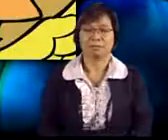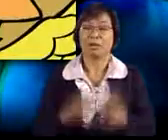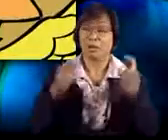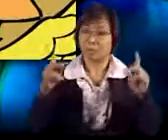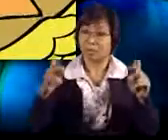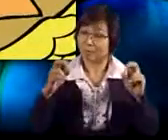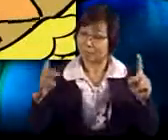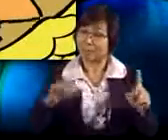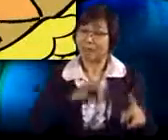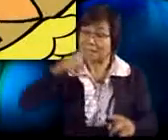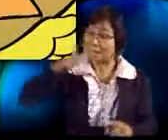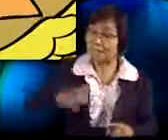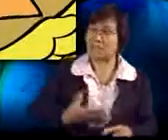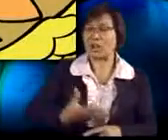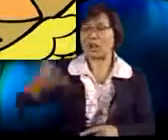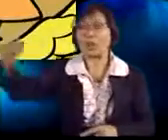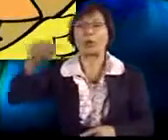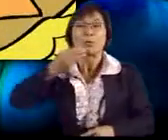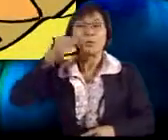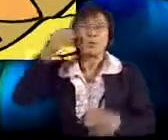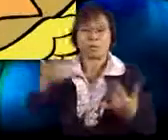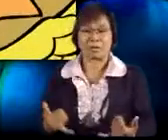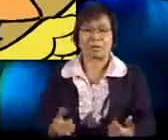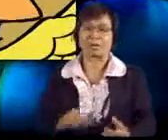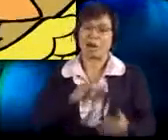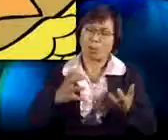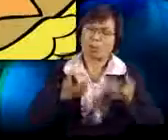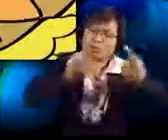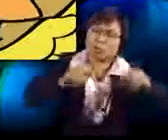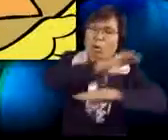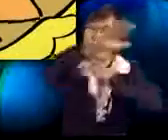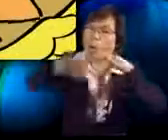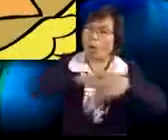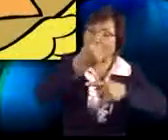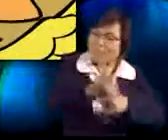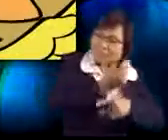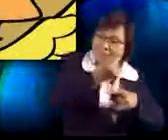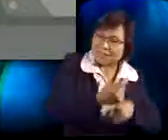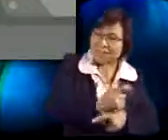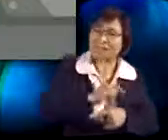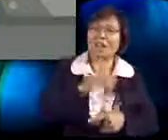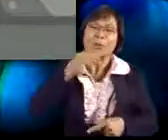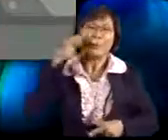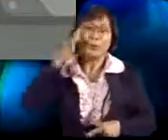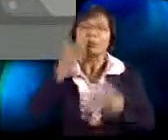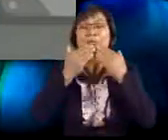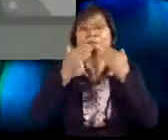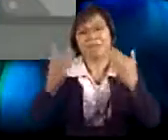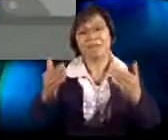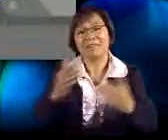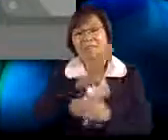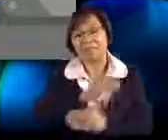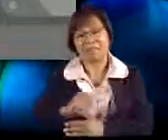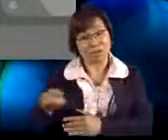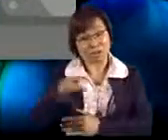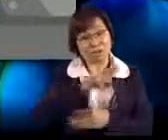Okay, I need to go back now. I want to try all the exercises at home. Thank you, and